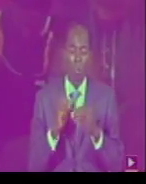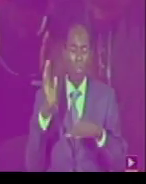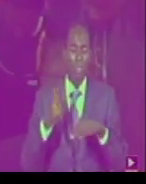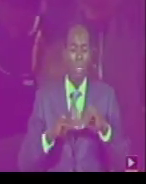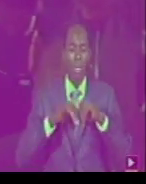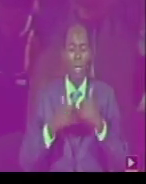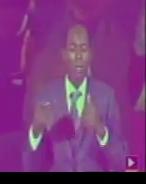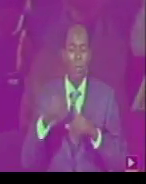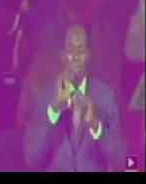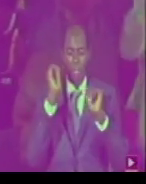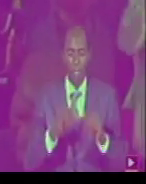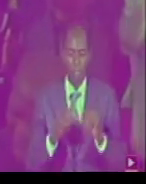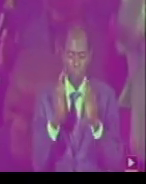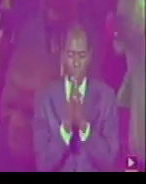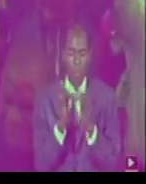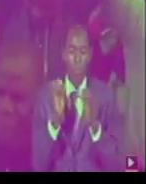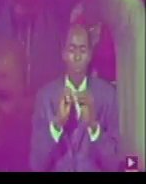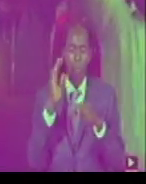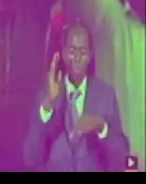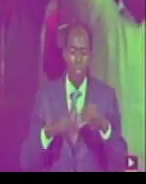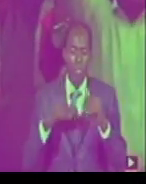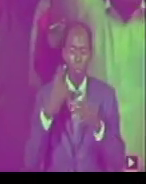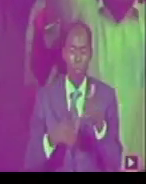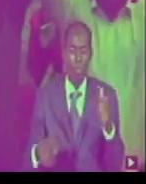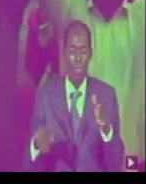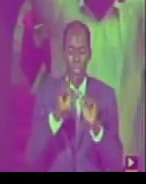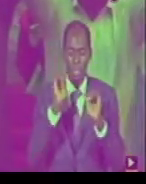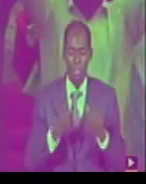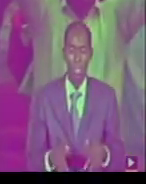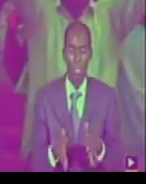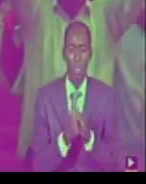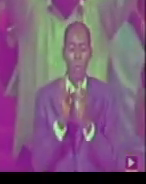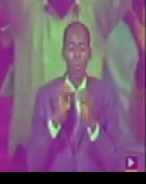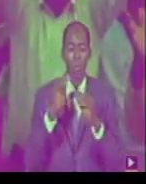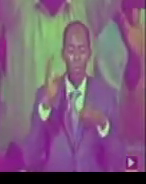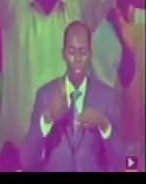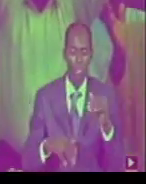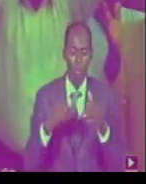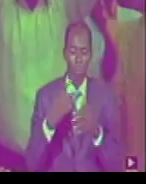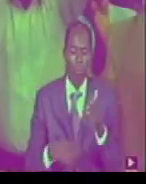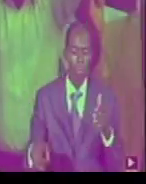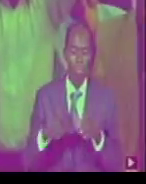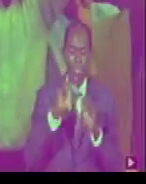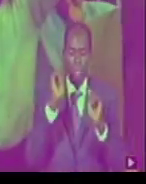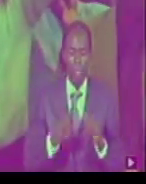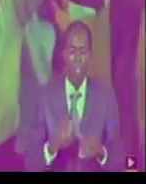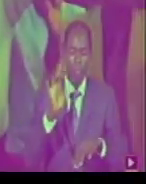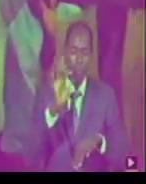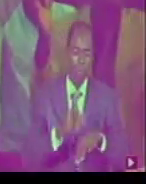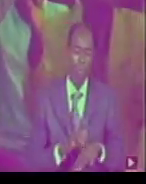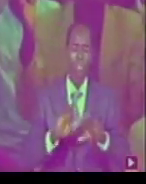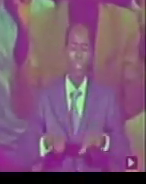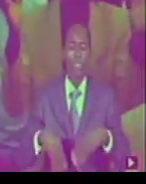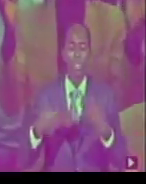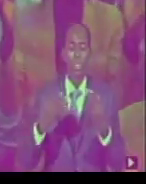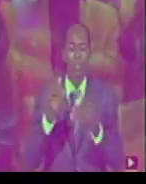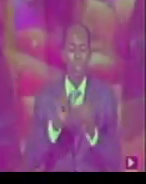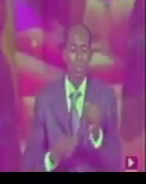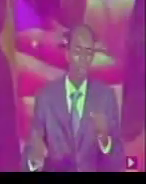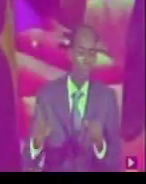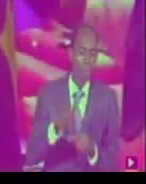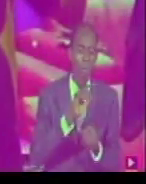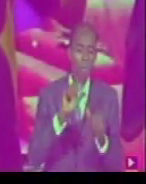pray, more than what they can ask, more than what they can lay hold on. Give everyone,